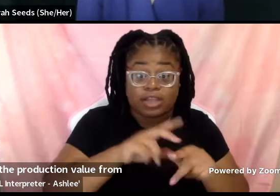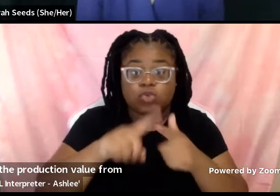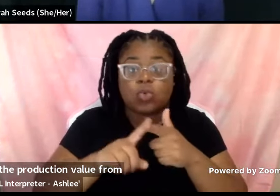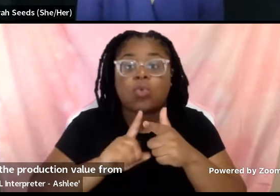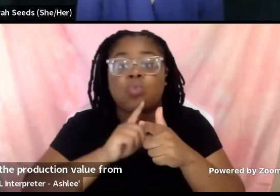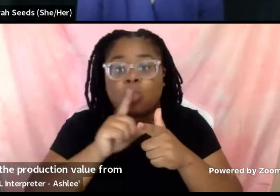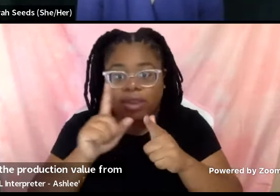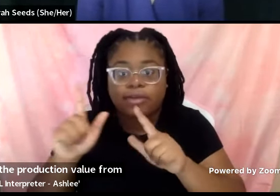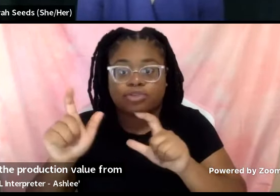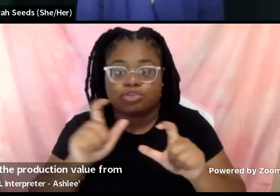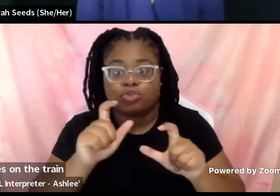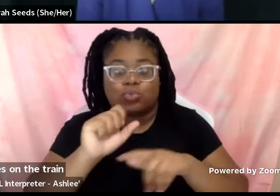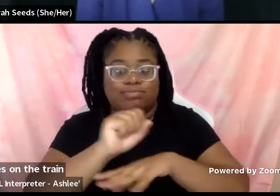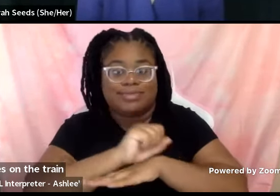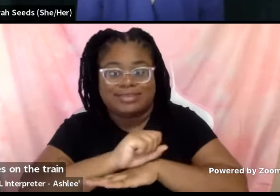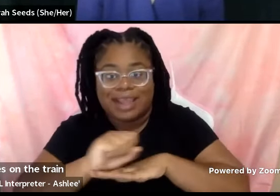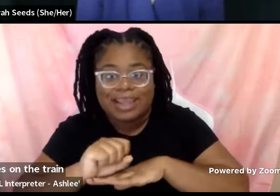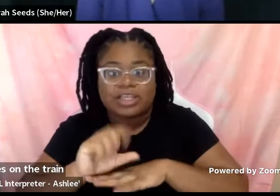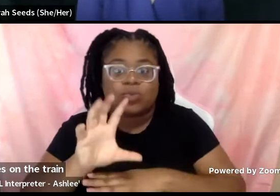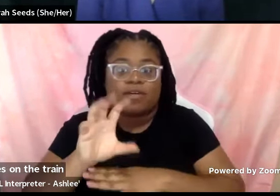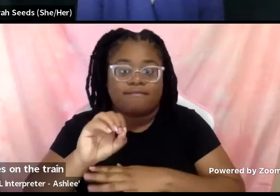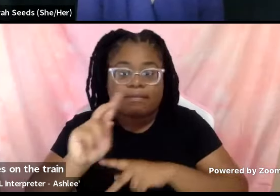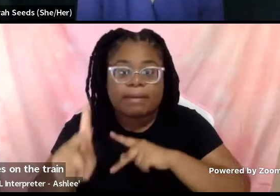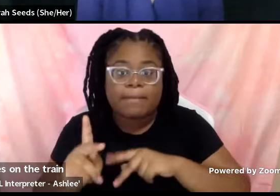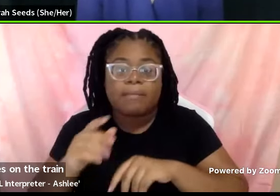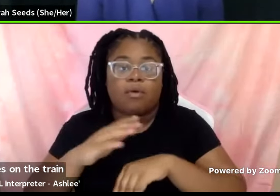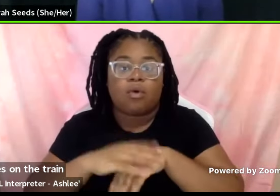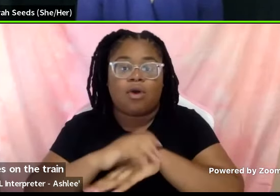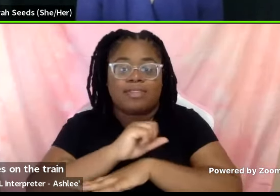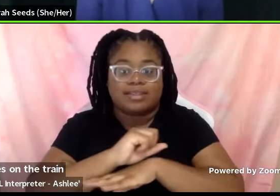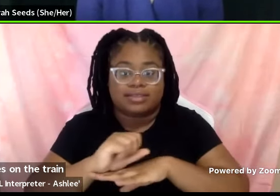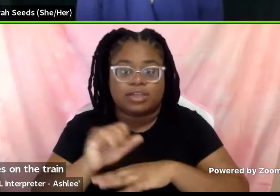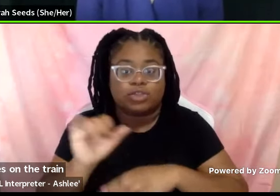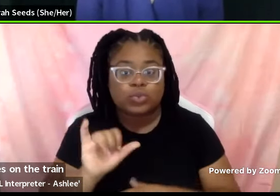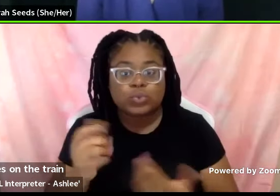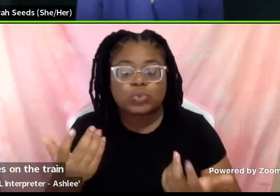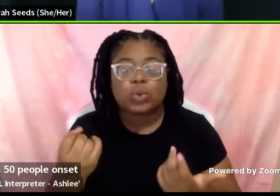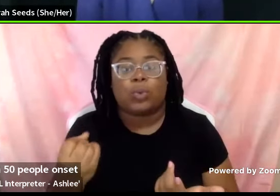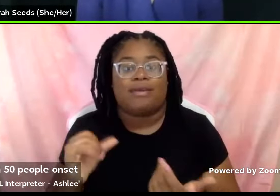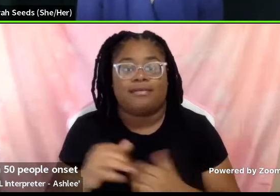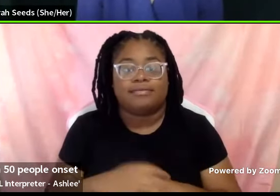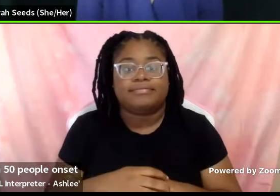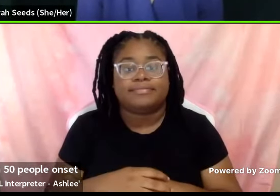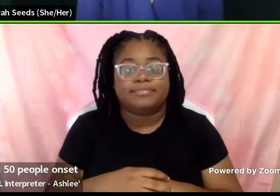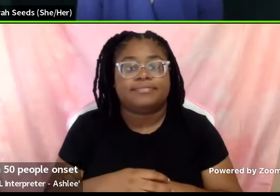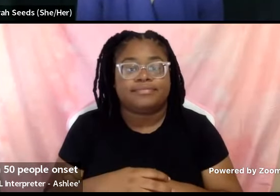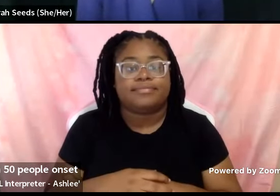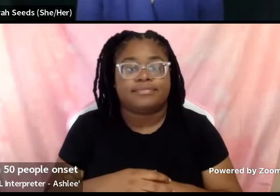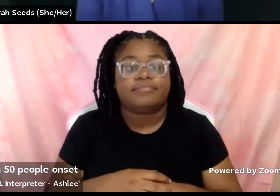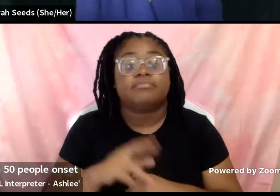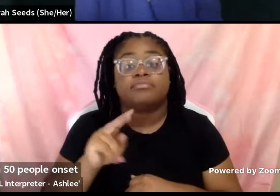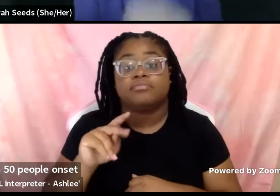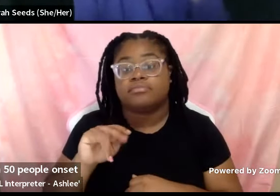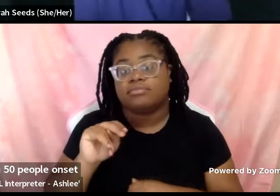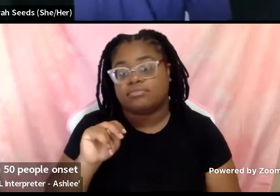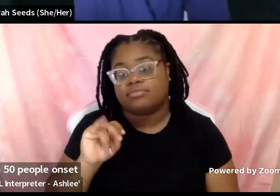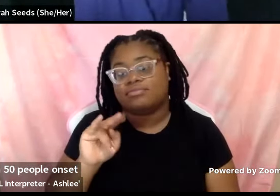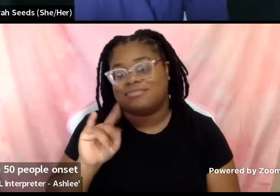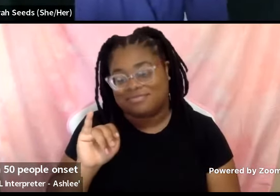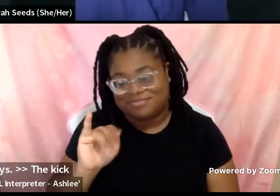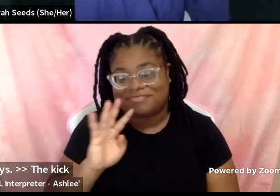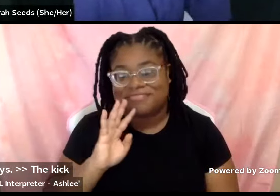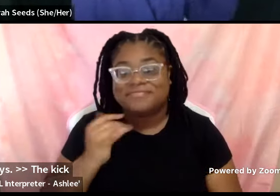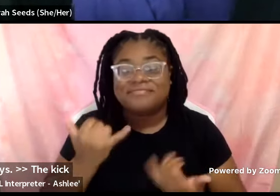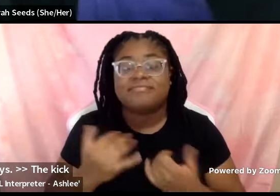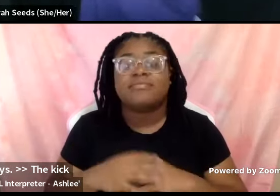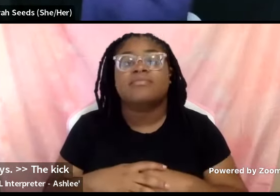like, 50 people on set some days, Yeah. So the Kickstarter campaign, so just for people who might